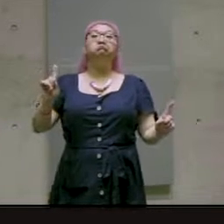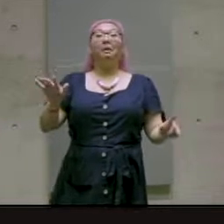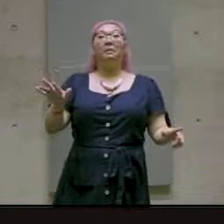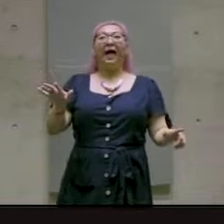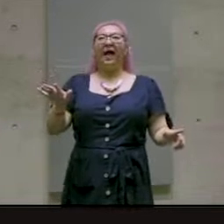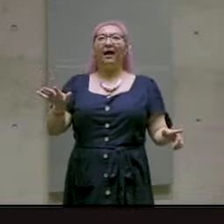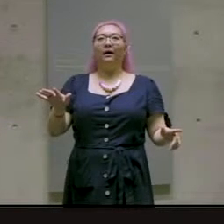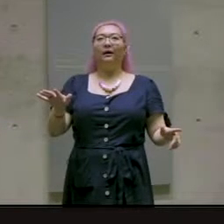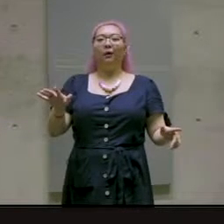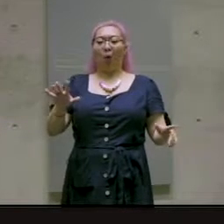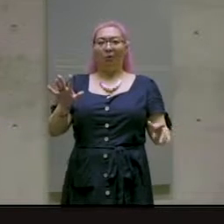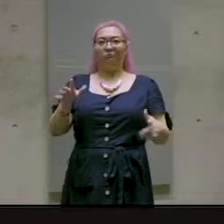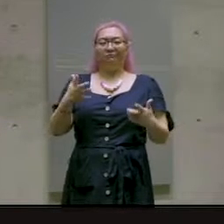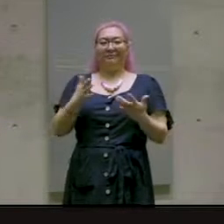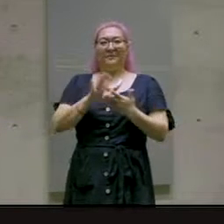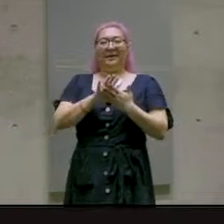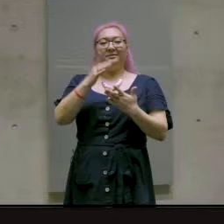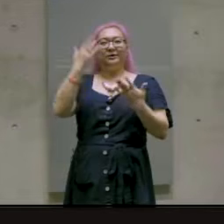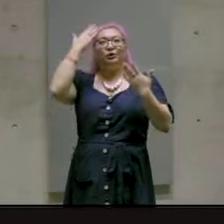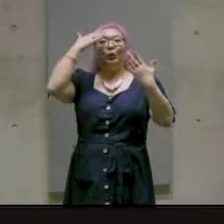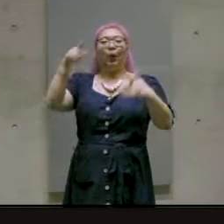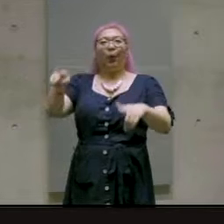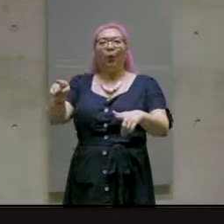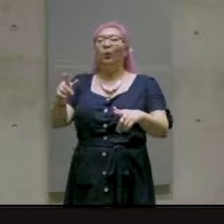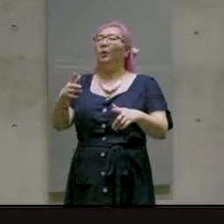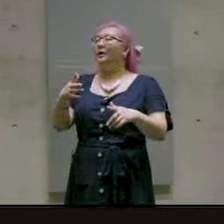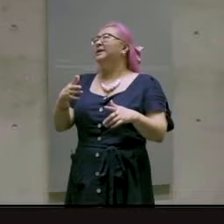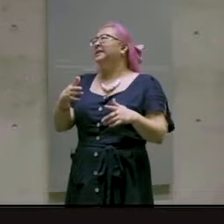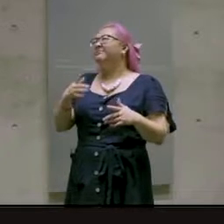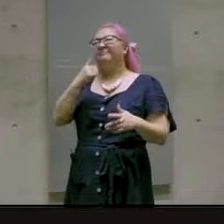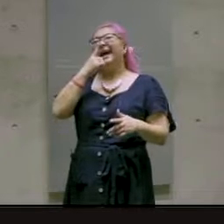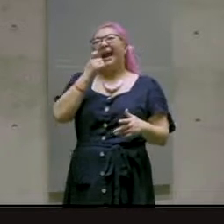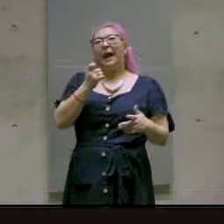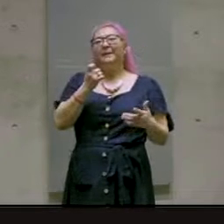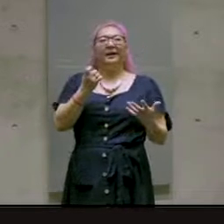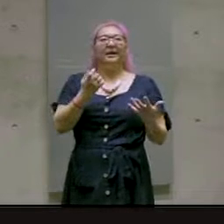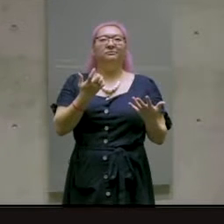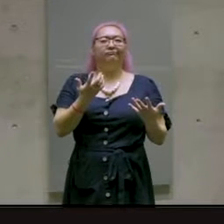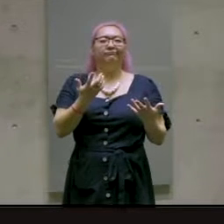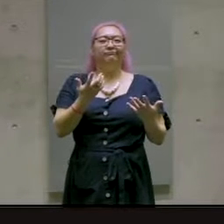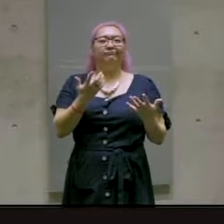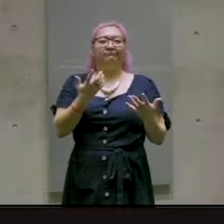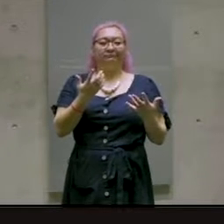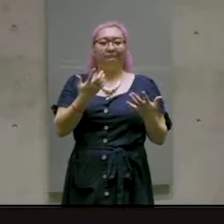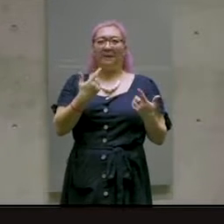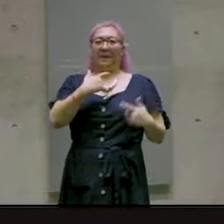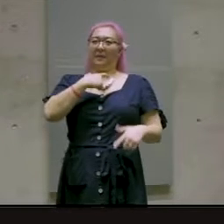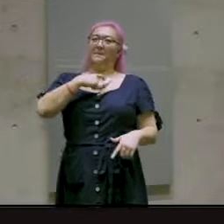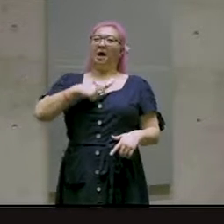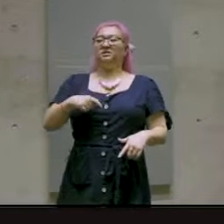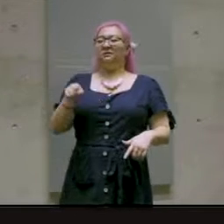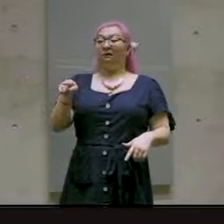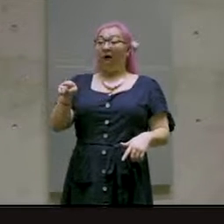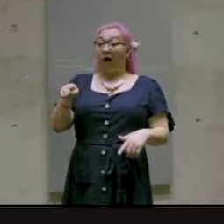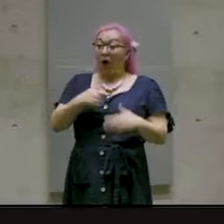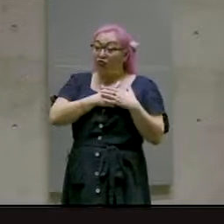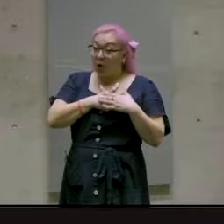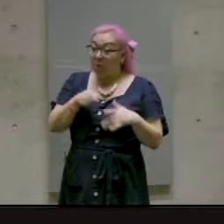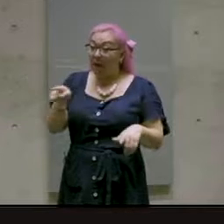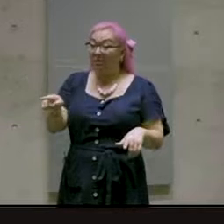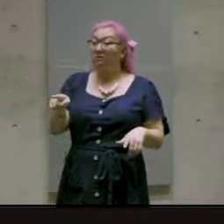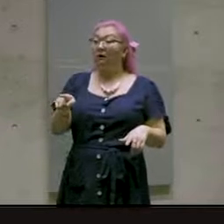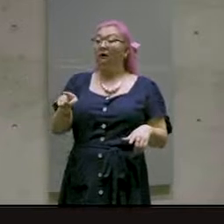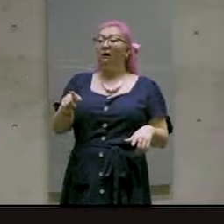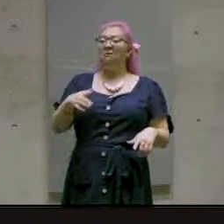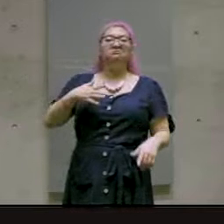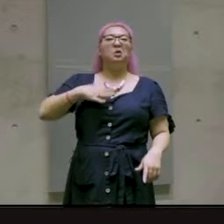a situation where they're experiencing romantic content that they hadn't expressed an interest in. No one wants to be Commander Shepard saying hello to a